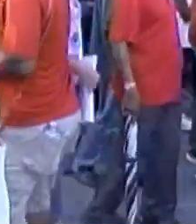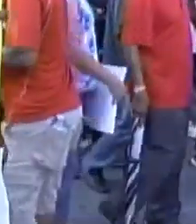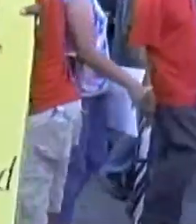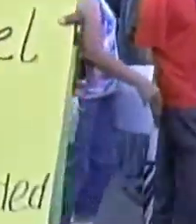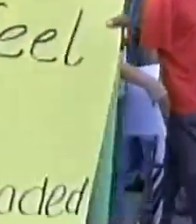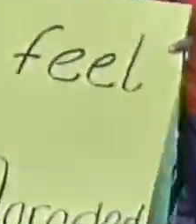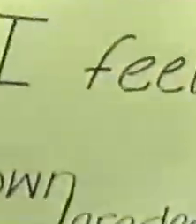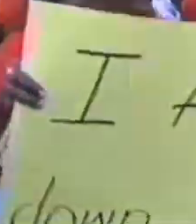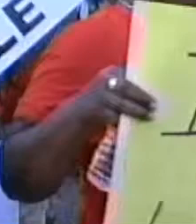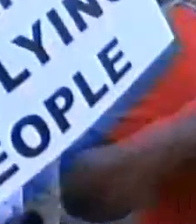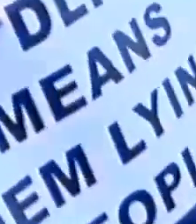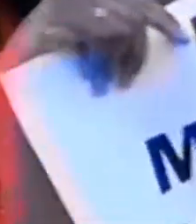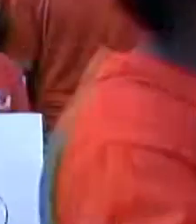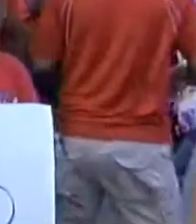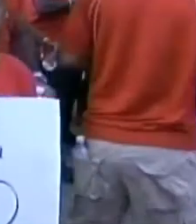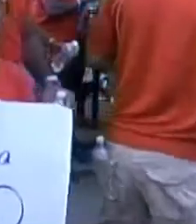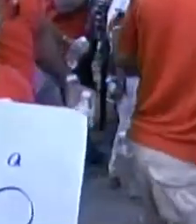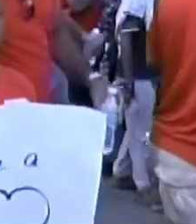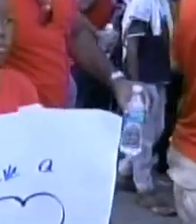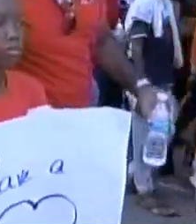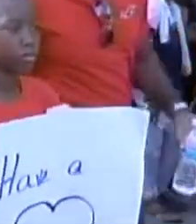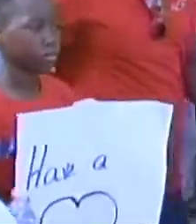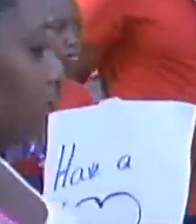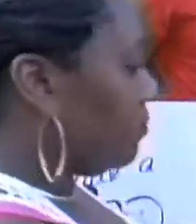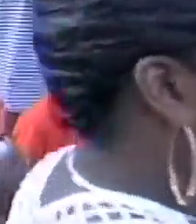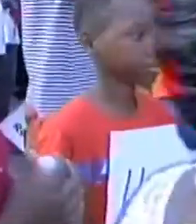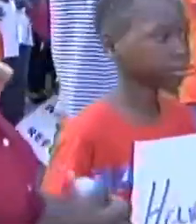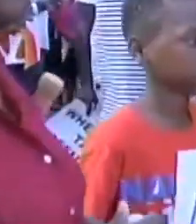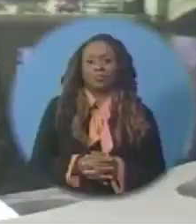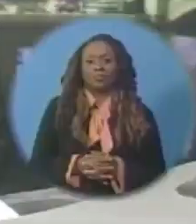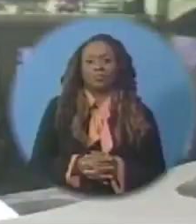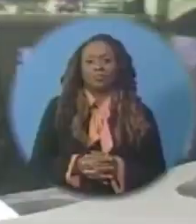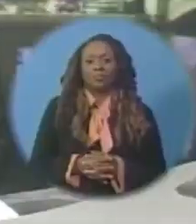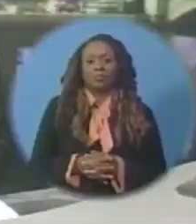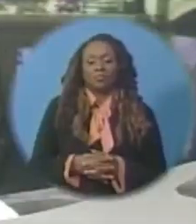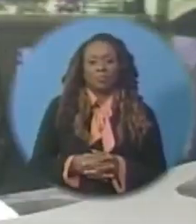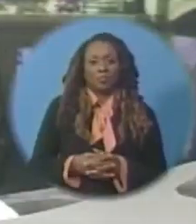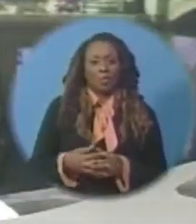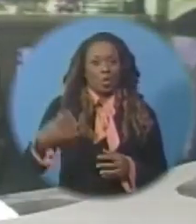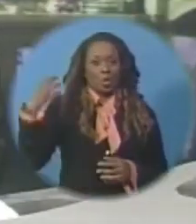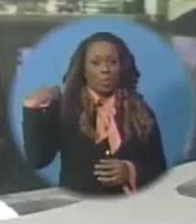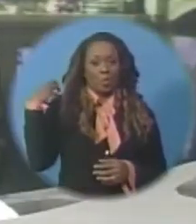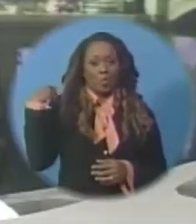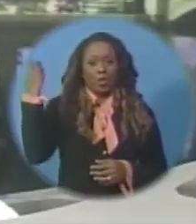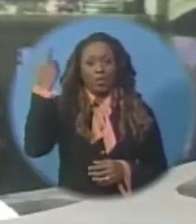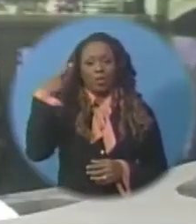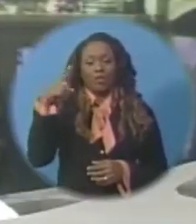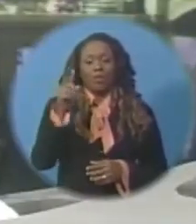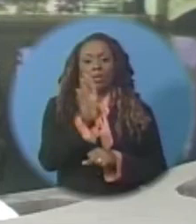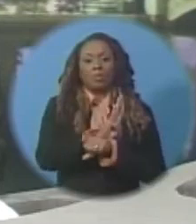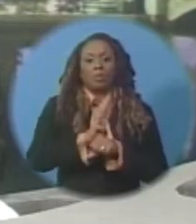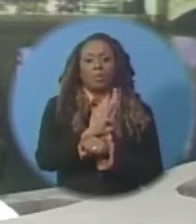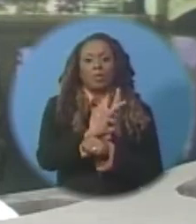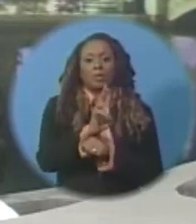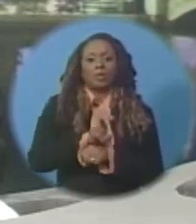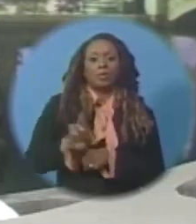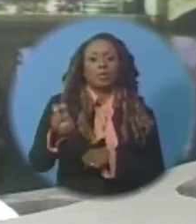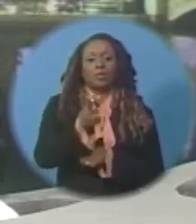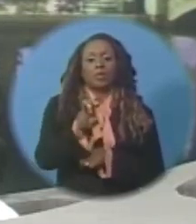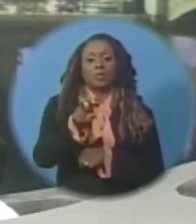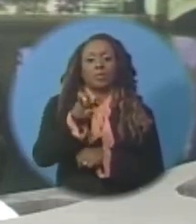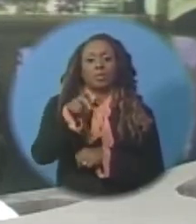this. Kareem Smith, CBC News. The head of the Barbados Tourism Product Authority says